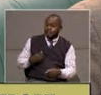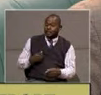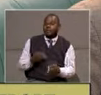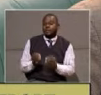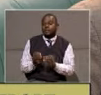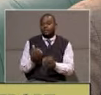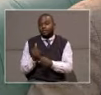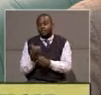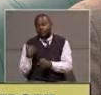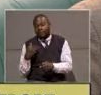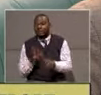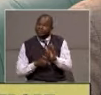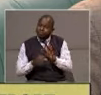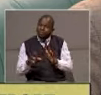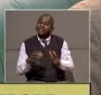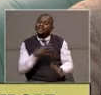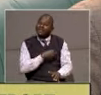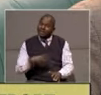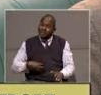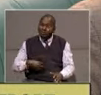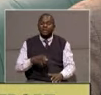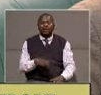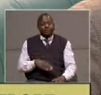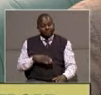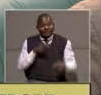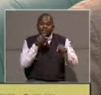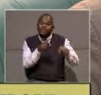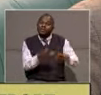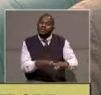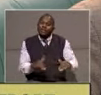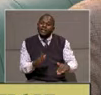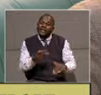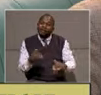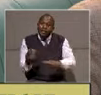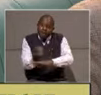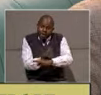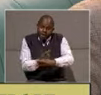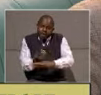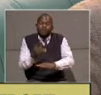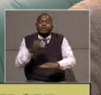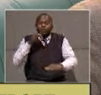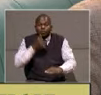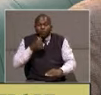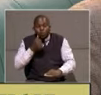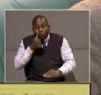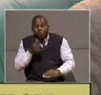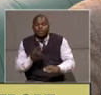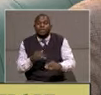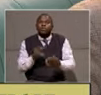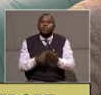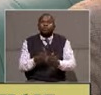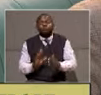that represent the Army in this Parliament feel. The moment, every hour, every day, every second, we get